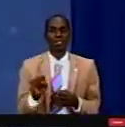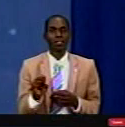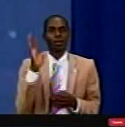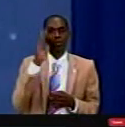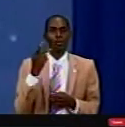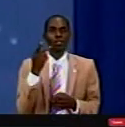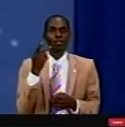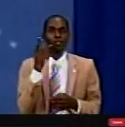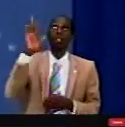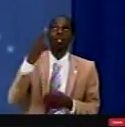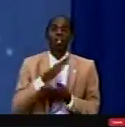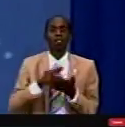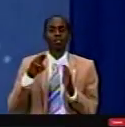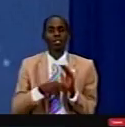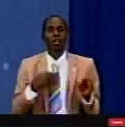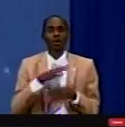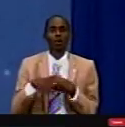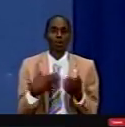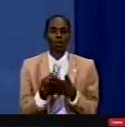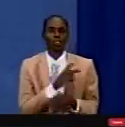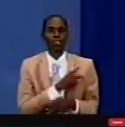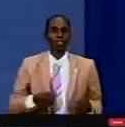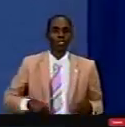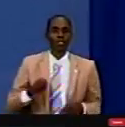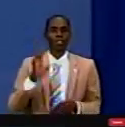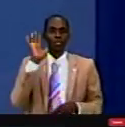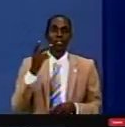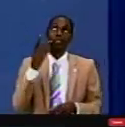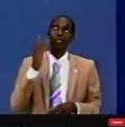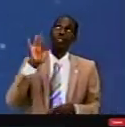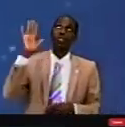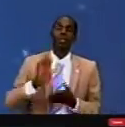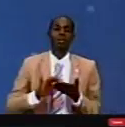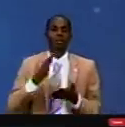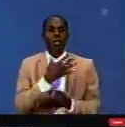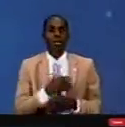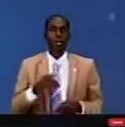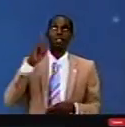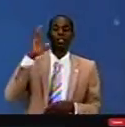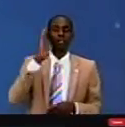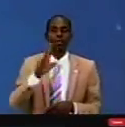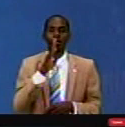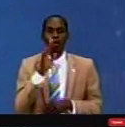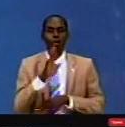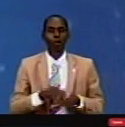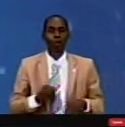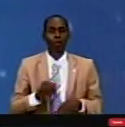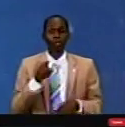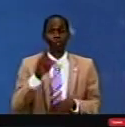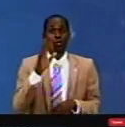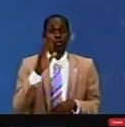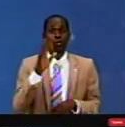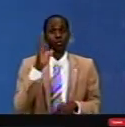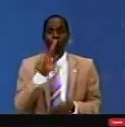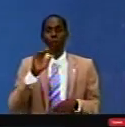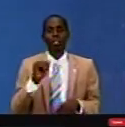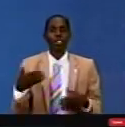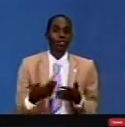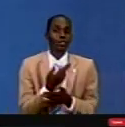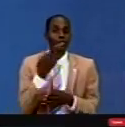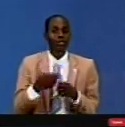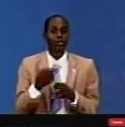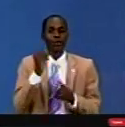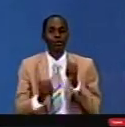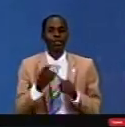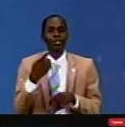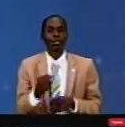kings shall see the glory and thou shall be called by a new name which the mouth of